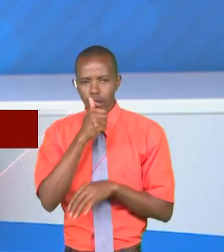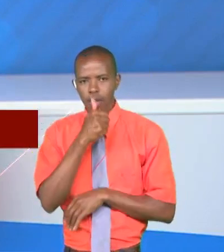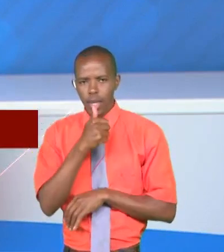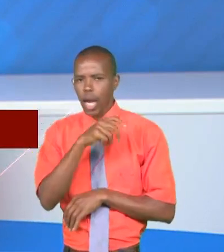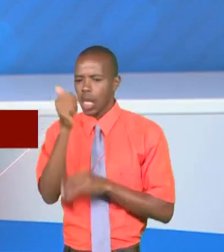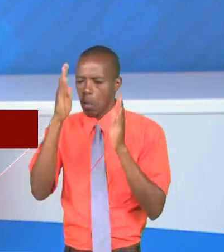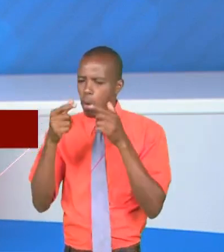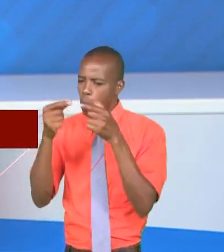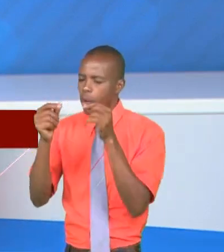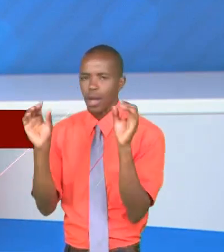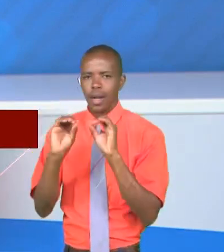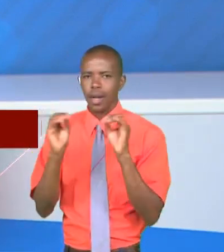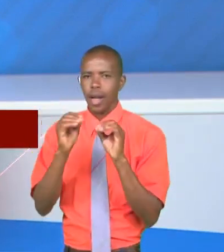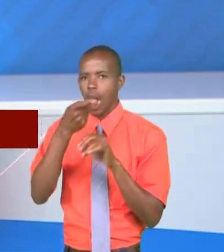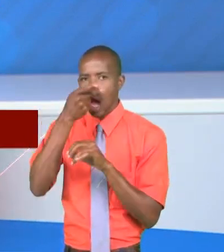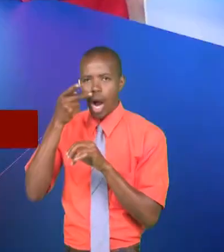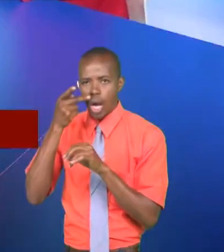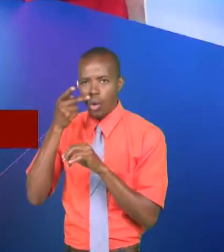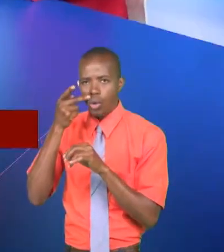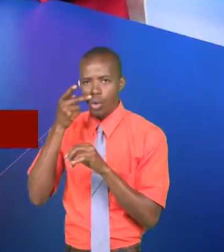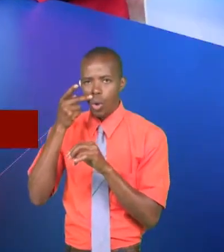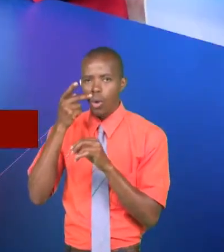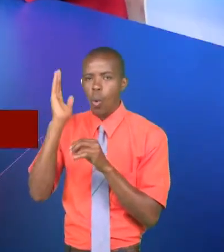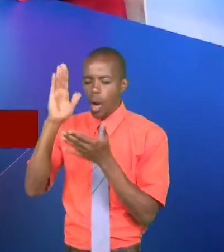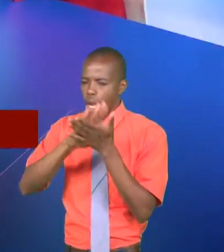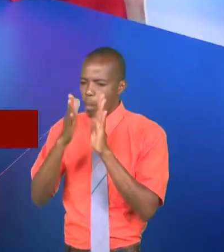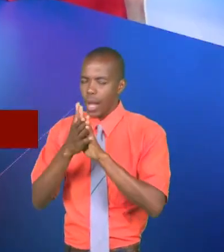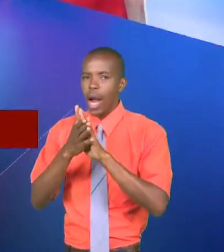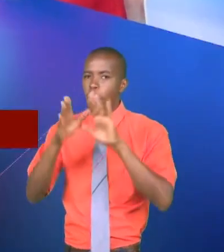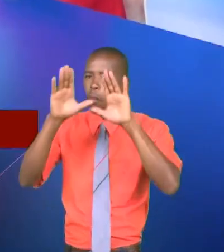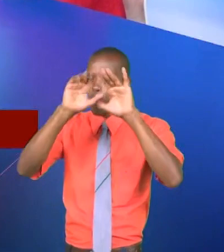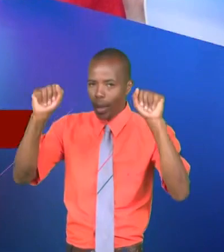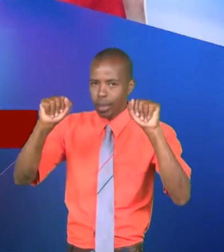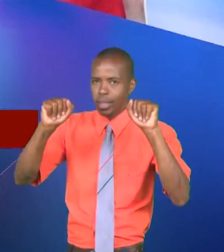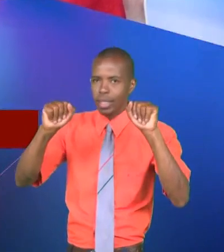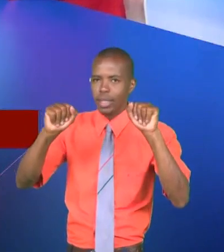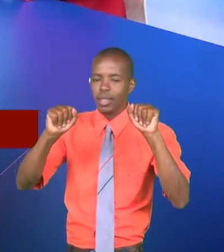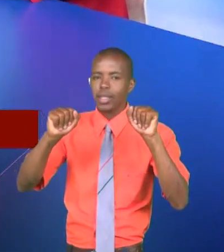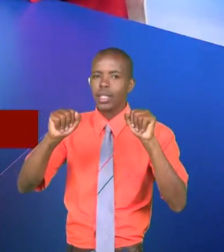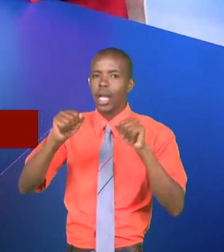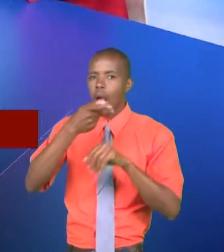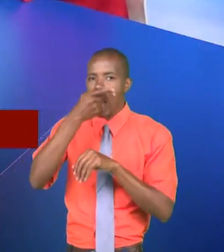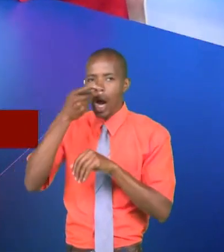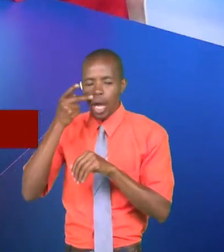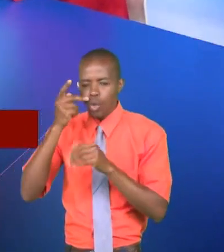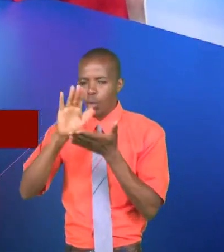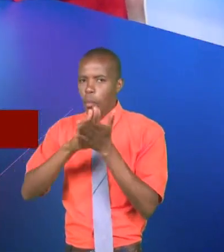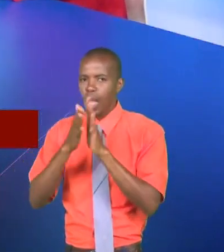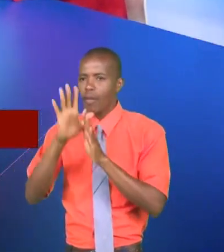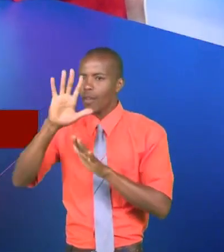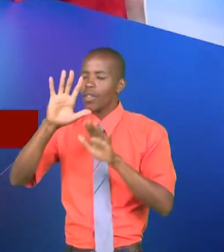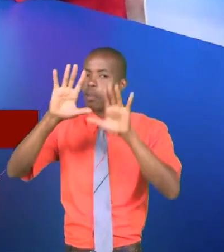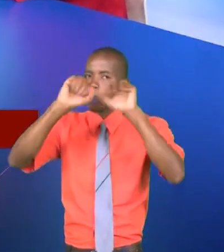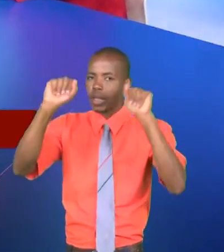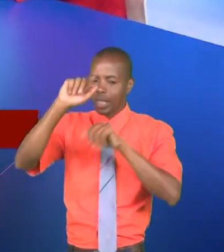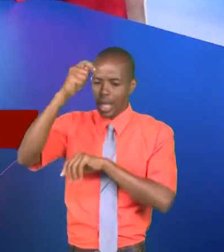tell anybody. Kalonzo will be the problem, the president, next president in this country. Kalonzo will be the fifth president of Kenya. Of Kenya. We